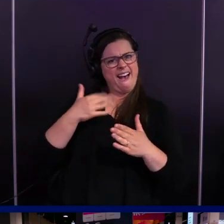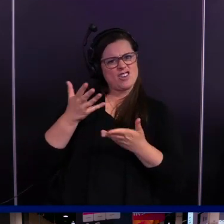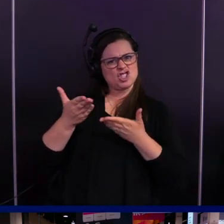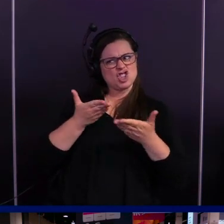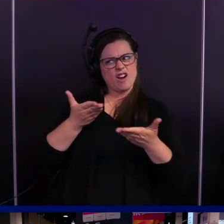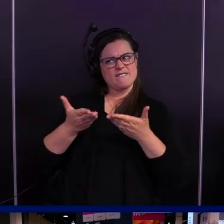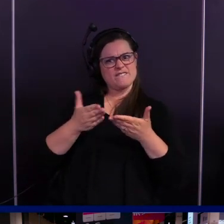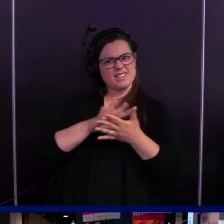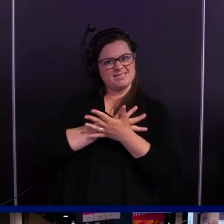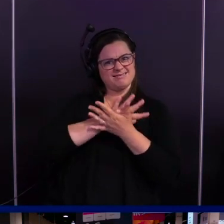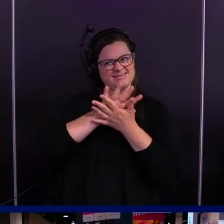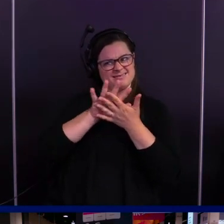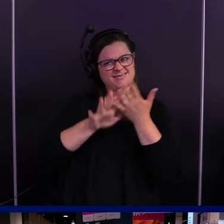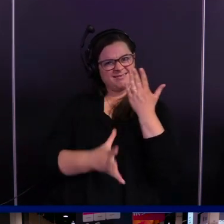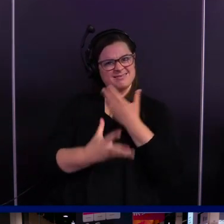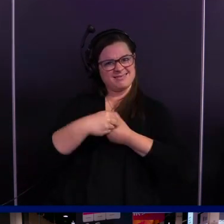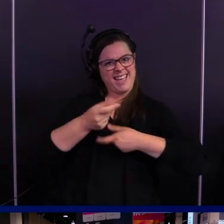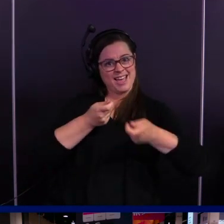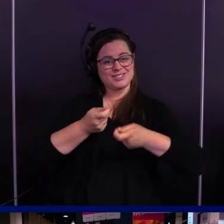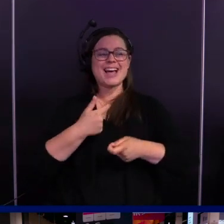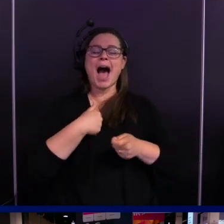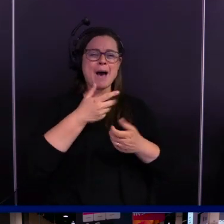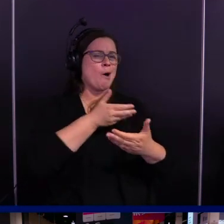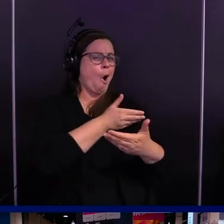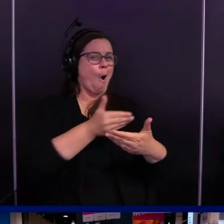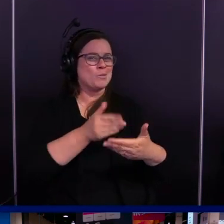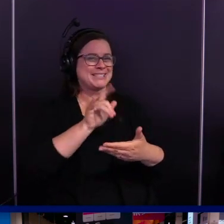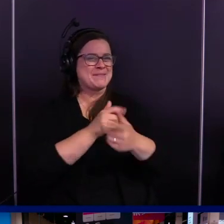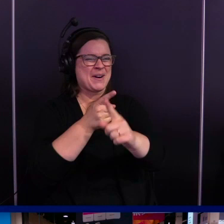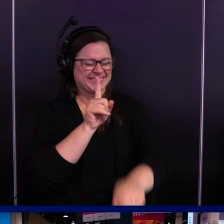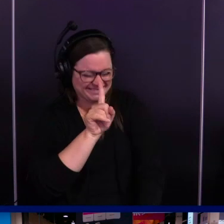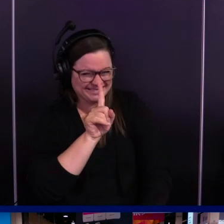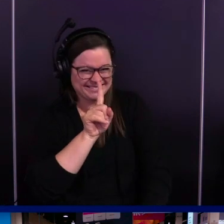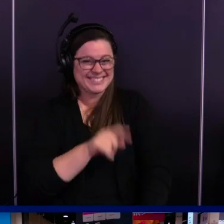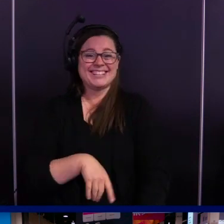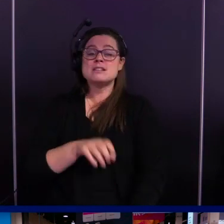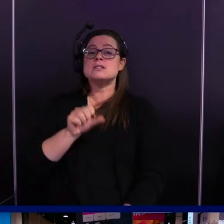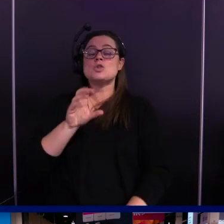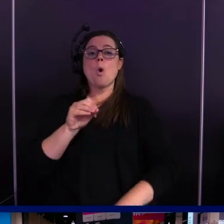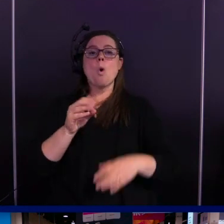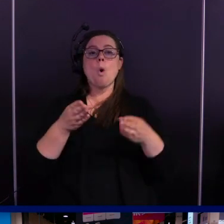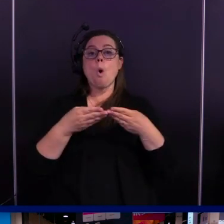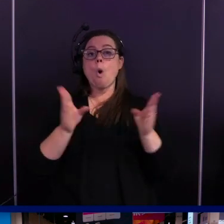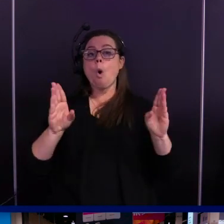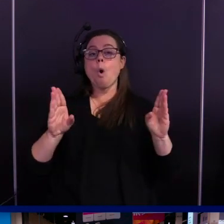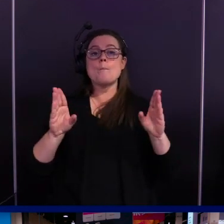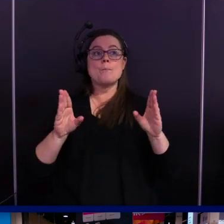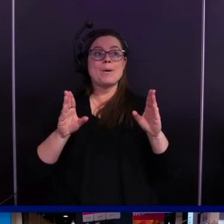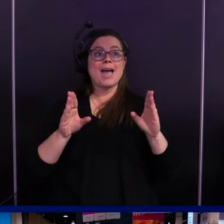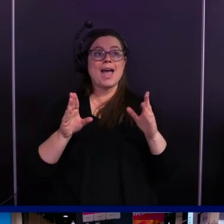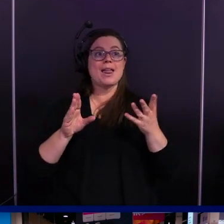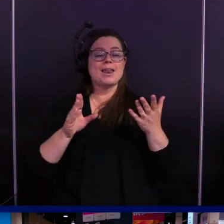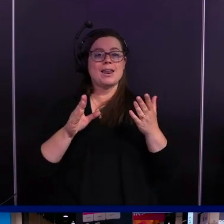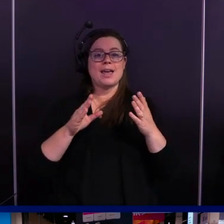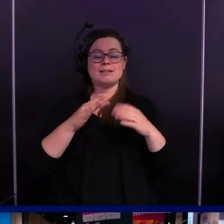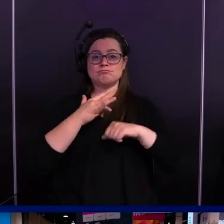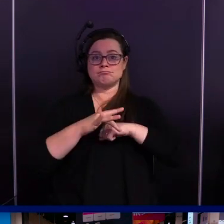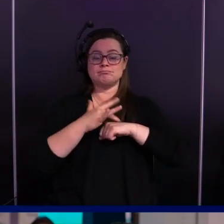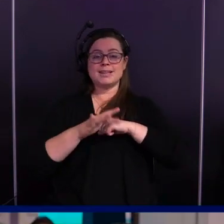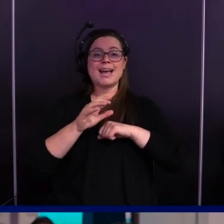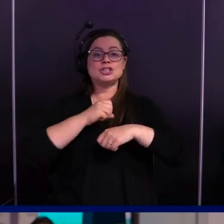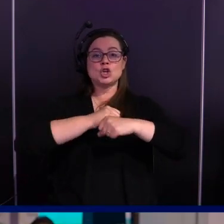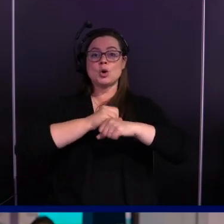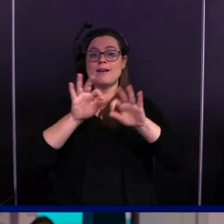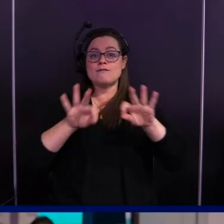these things. Okay, so I'm coming there. Okay. There is a open cybersecurity security schema framework,